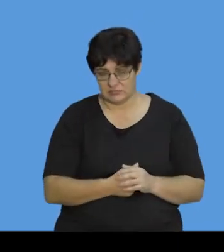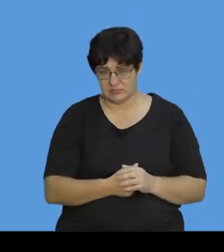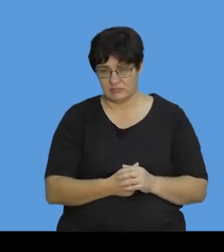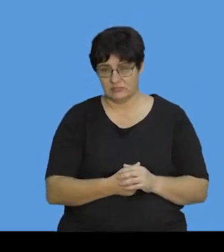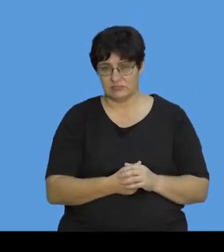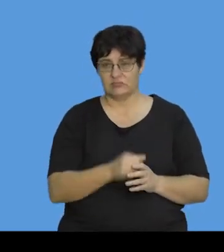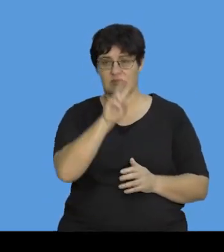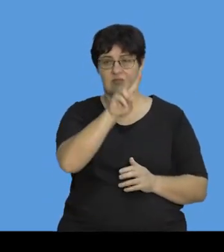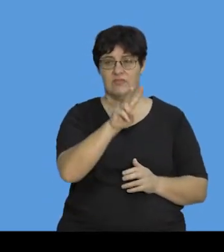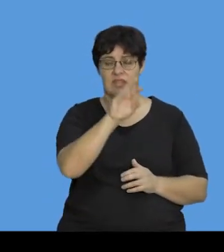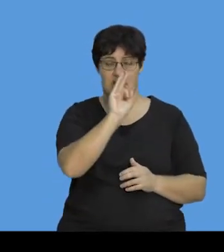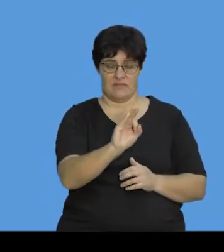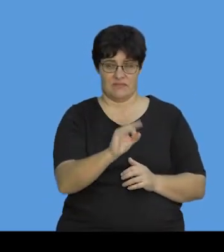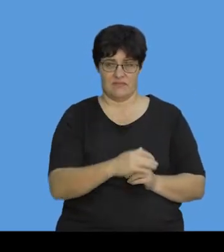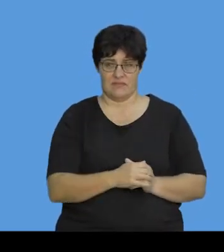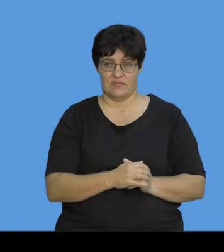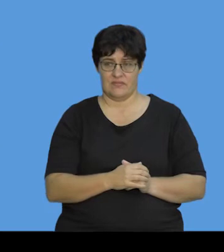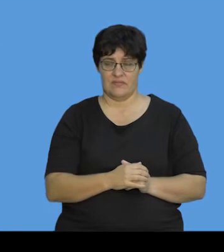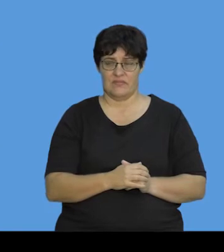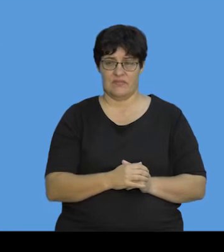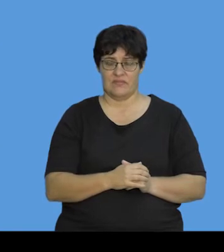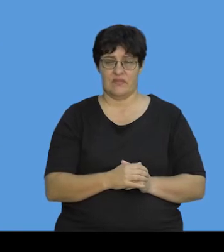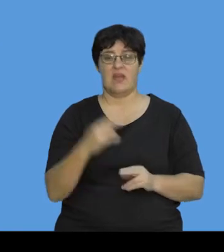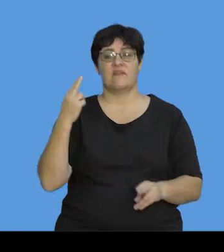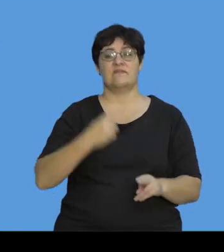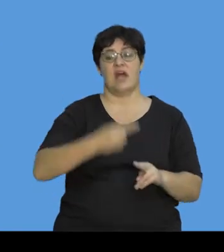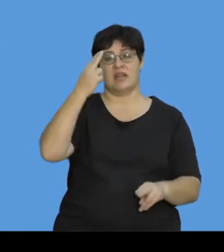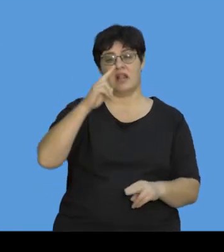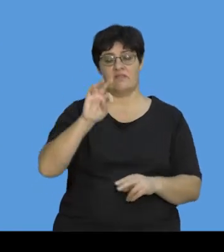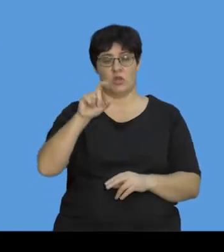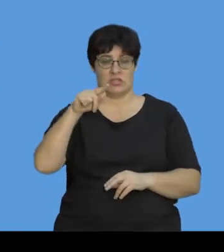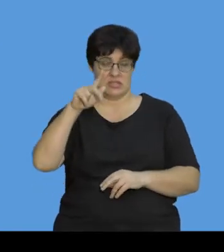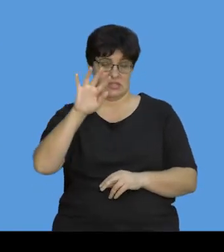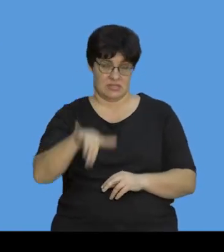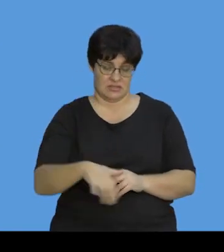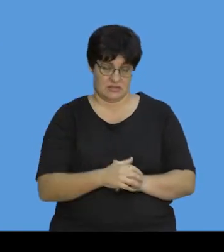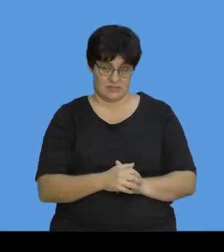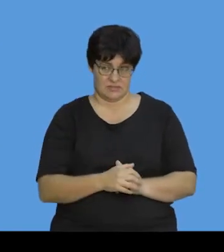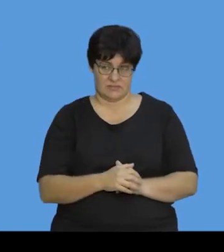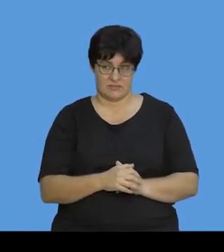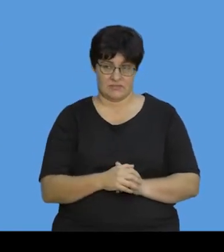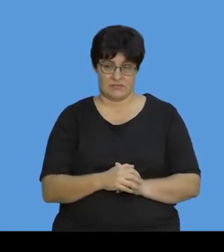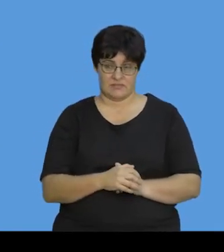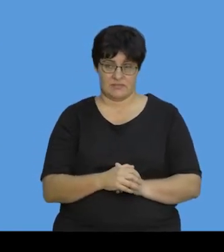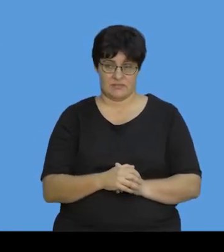of them. Vf is final velocity.